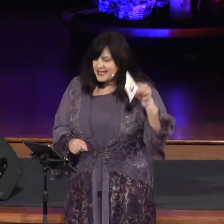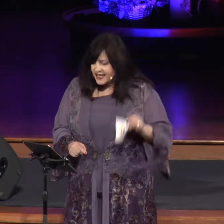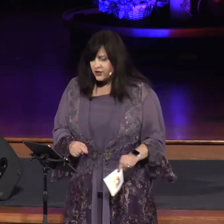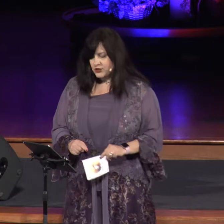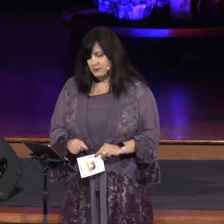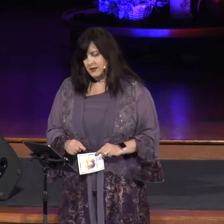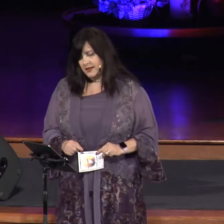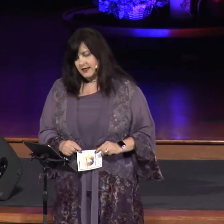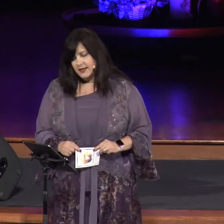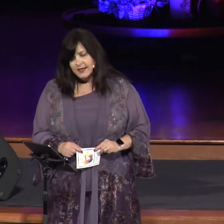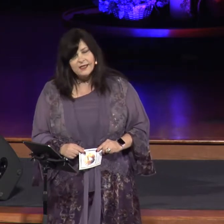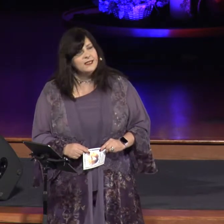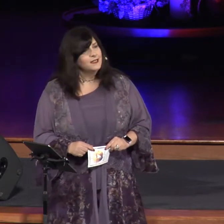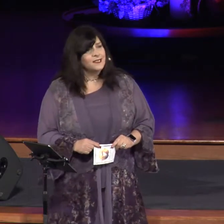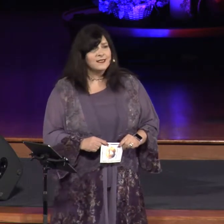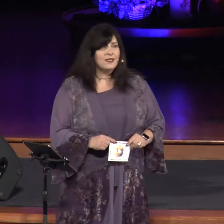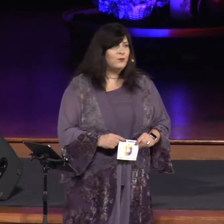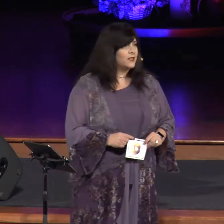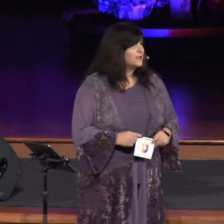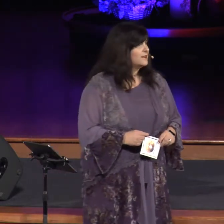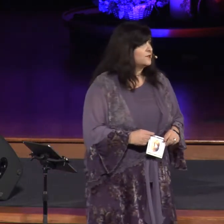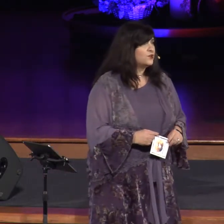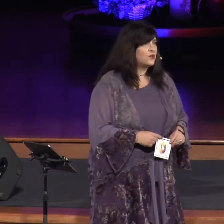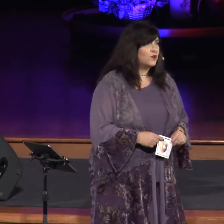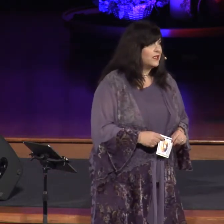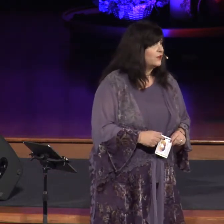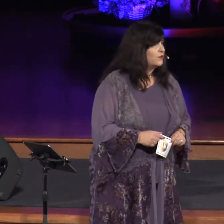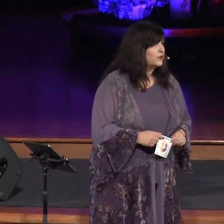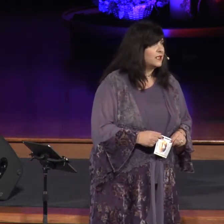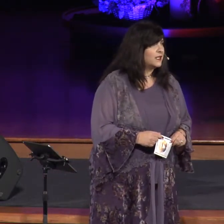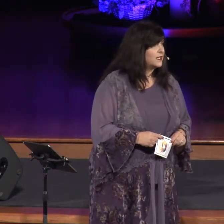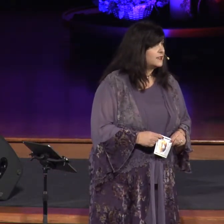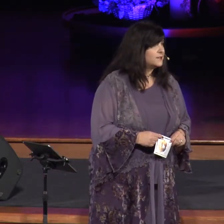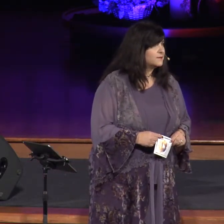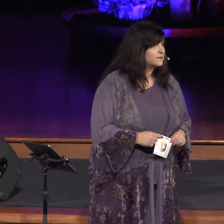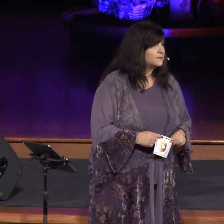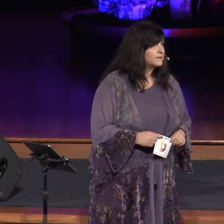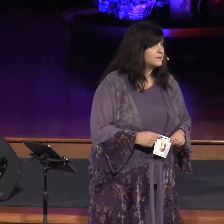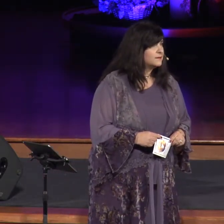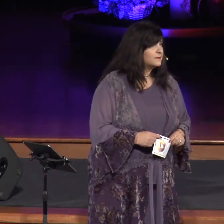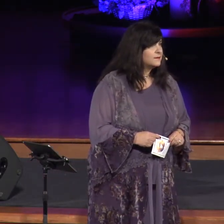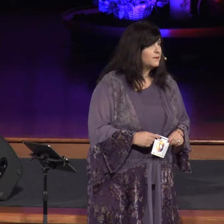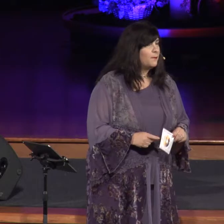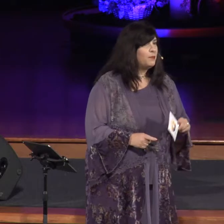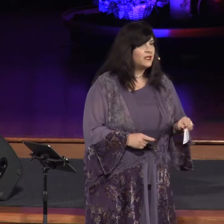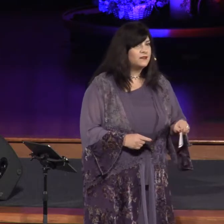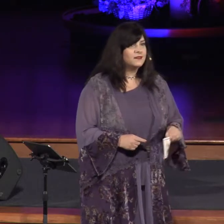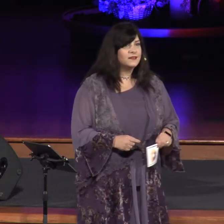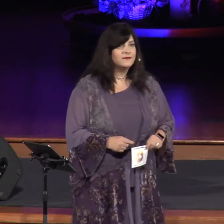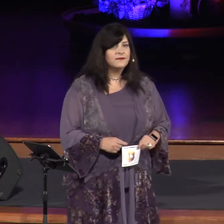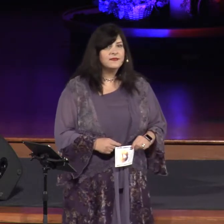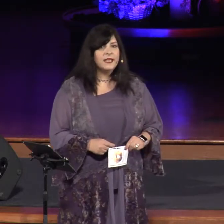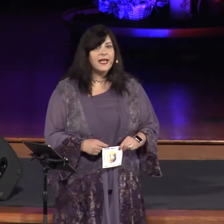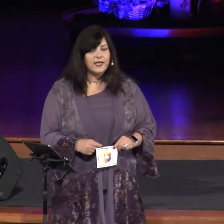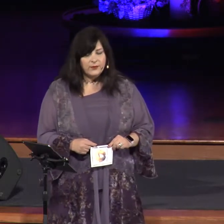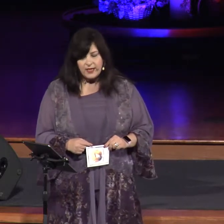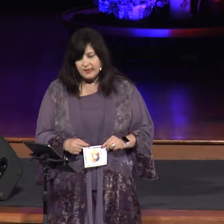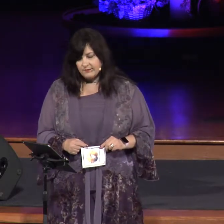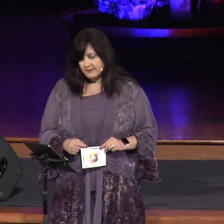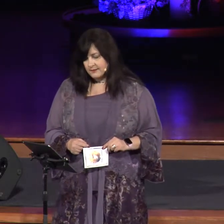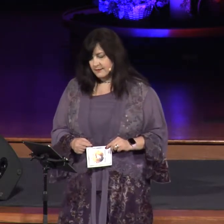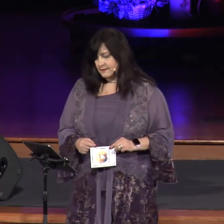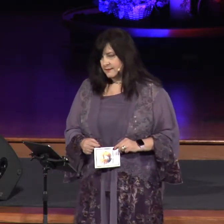spend years building, someone could destroy overnight. Build